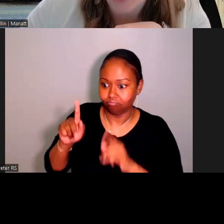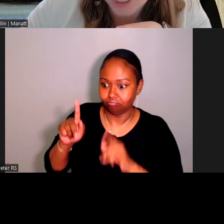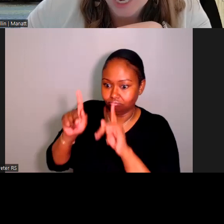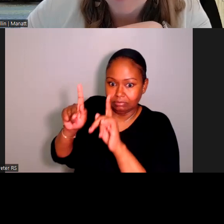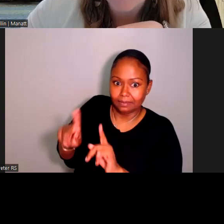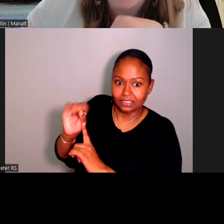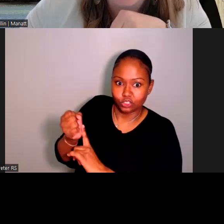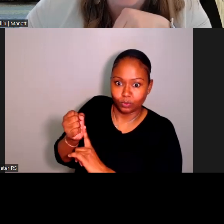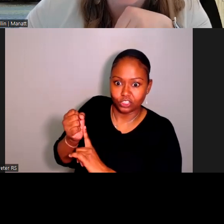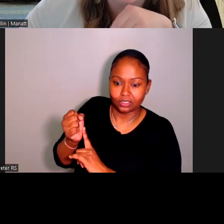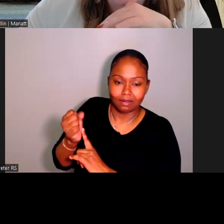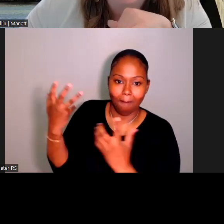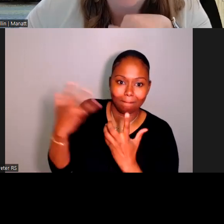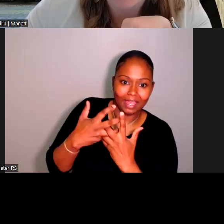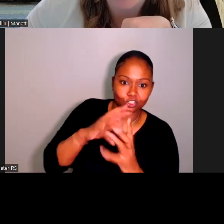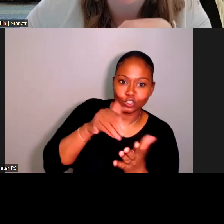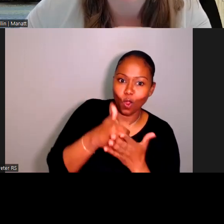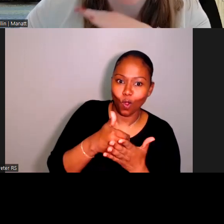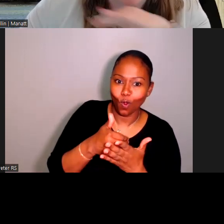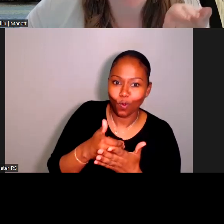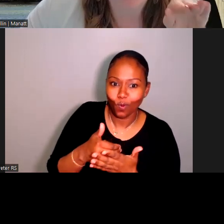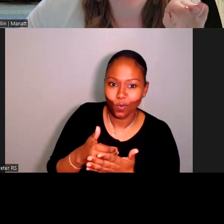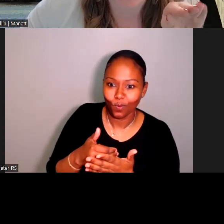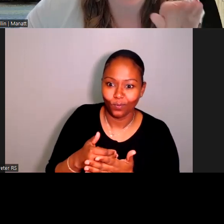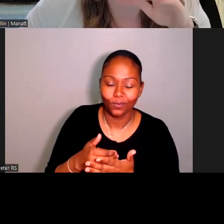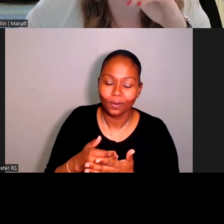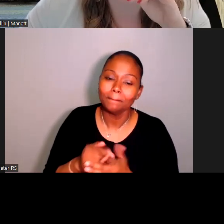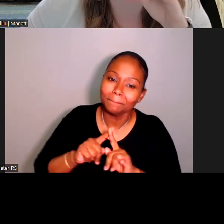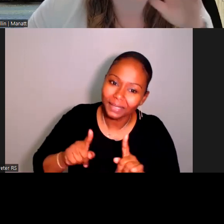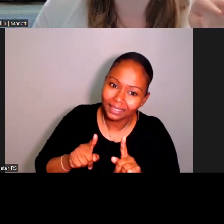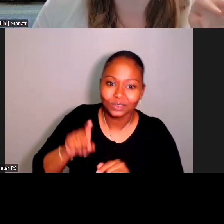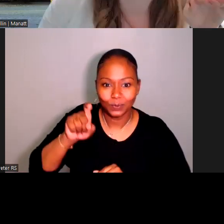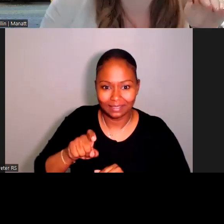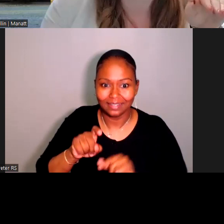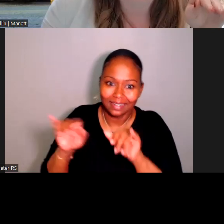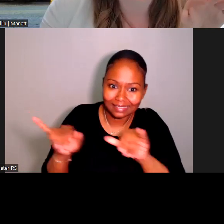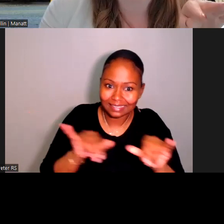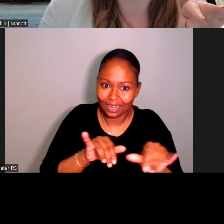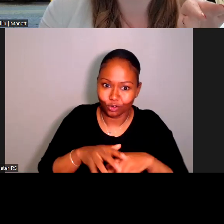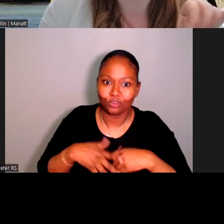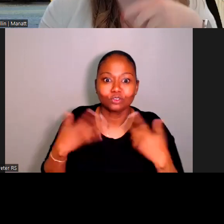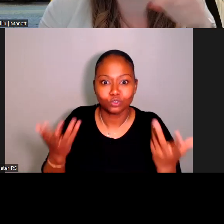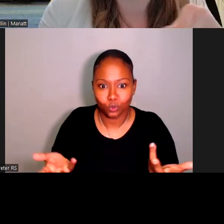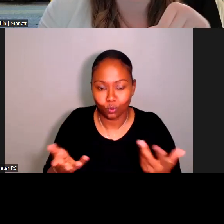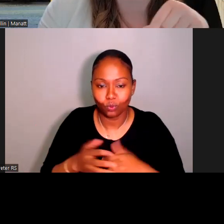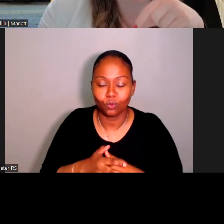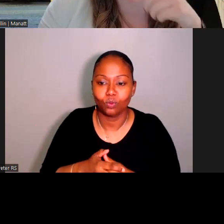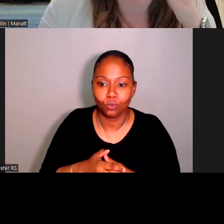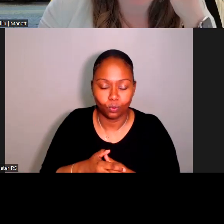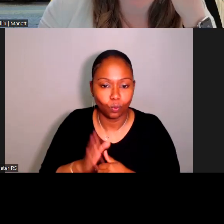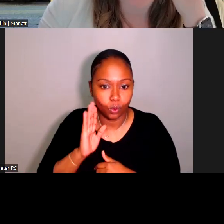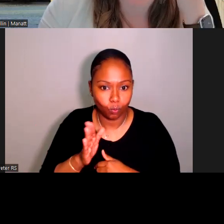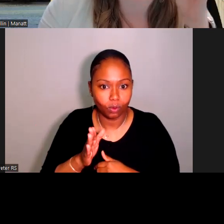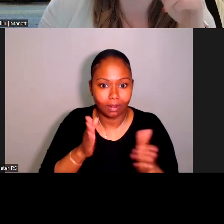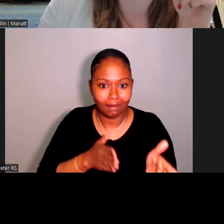all of the time. At the same time, we want to set a standard. So I do invite, we are going to move on in terms of